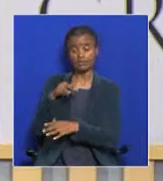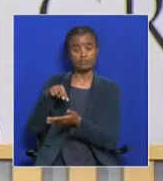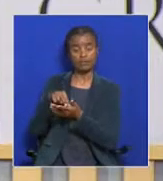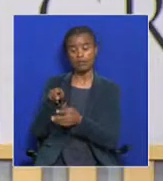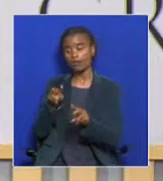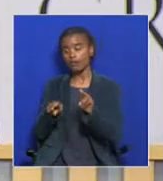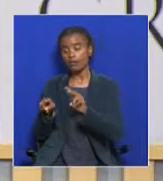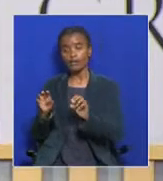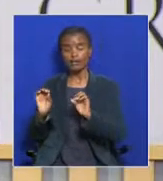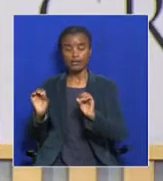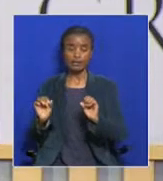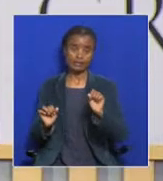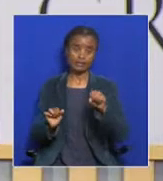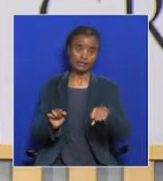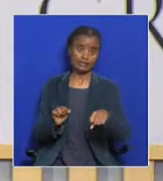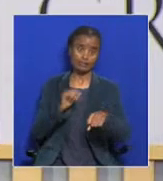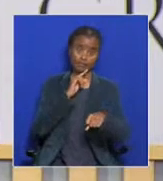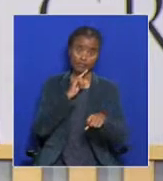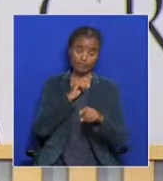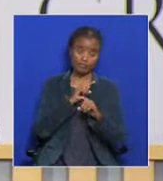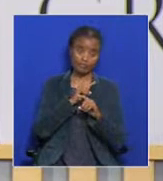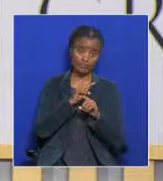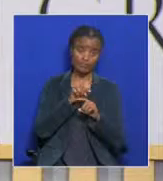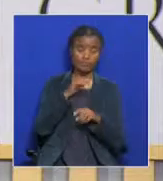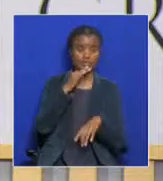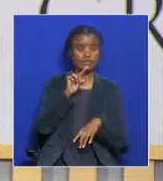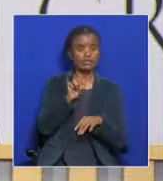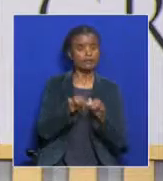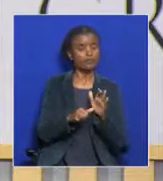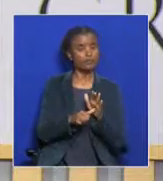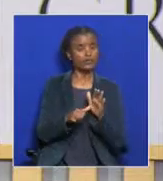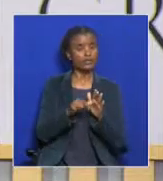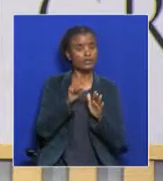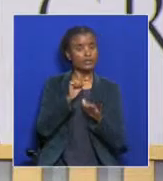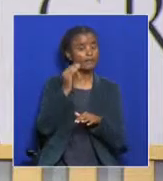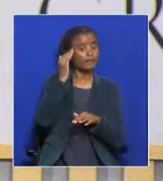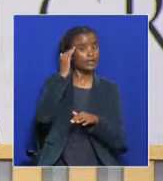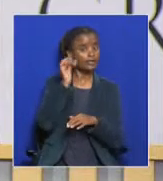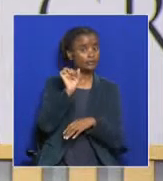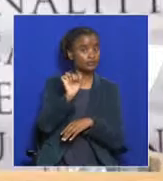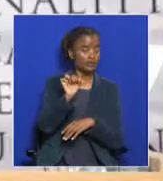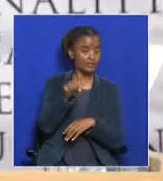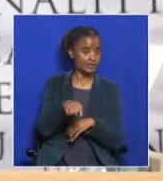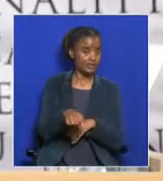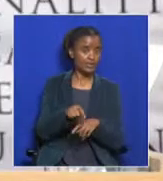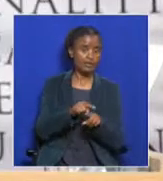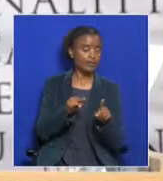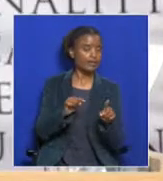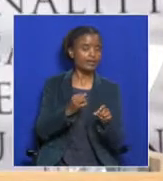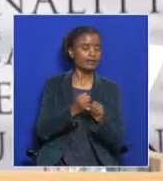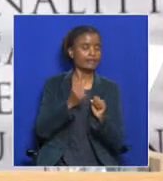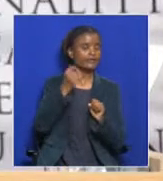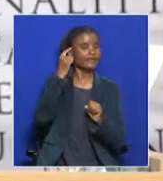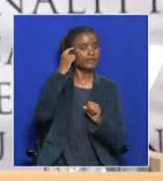paramount. It was uppermost in your mind, but you didn't think of it when you now were being so